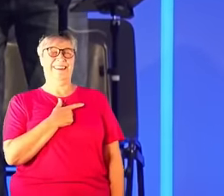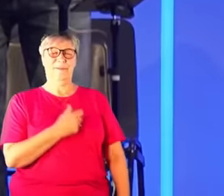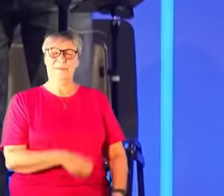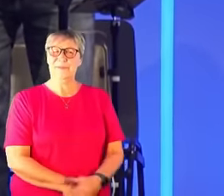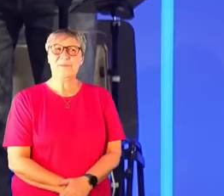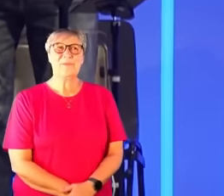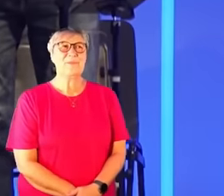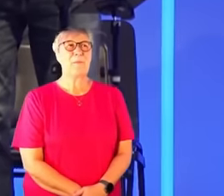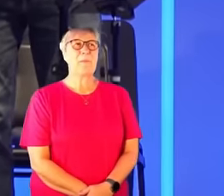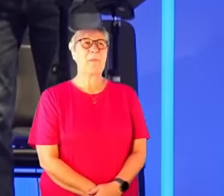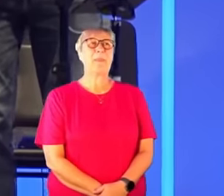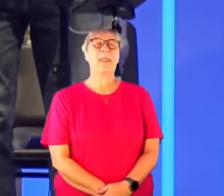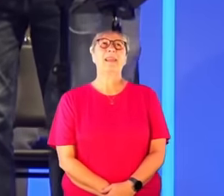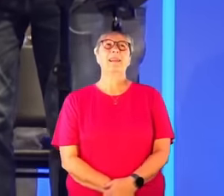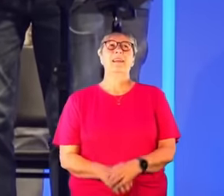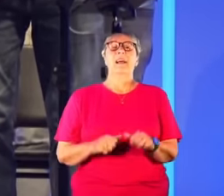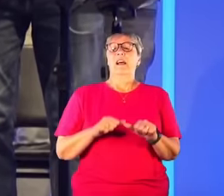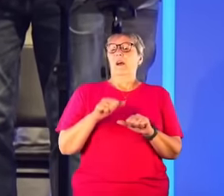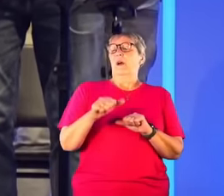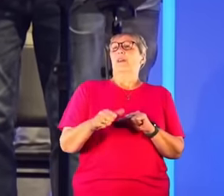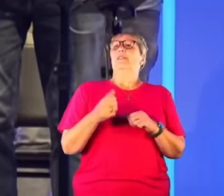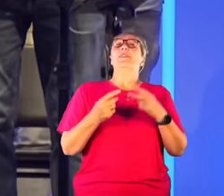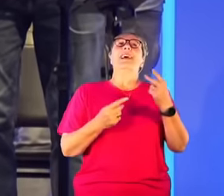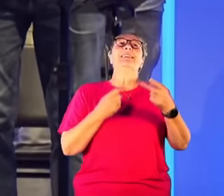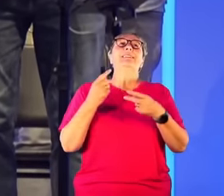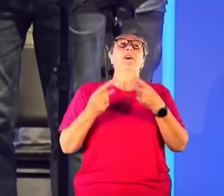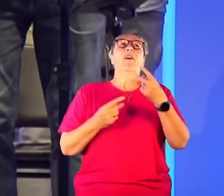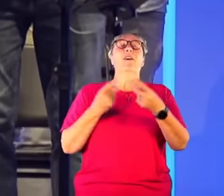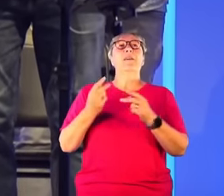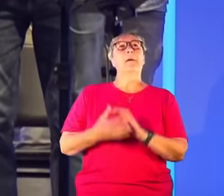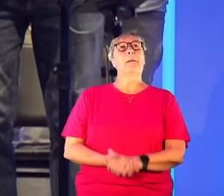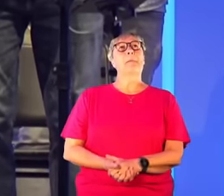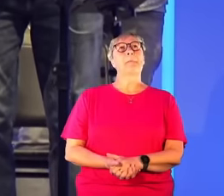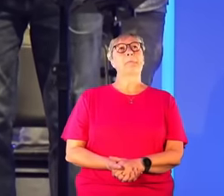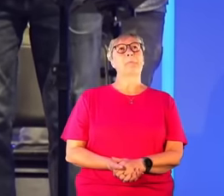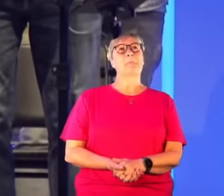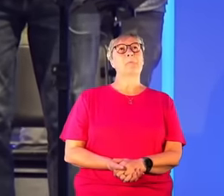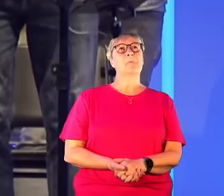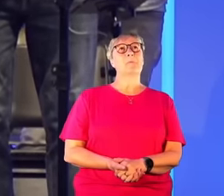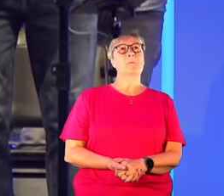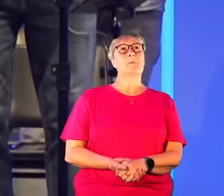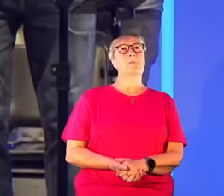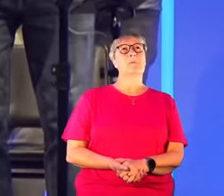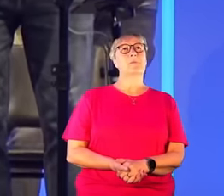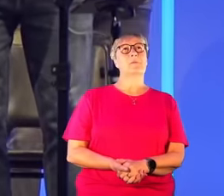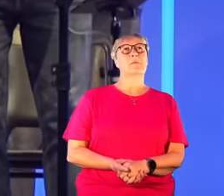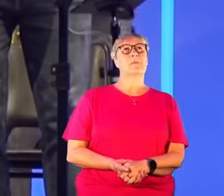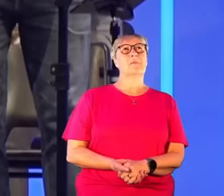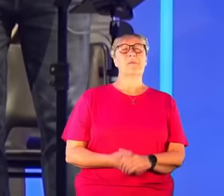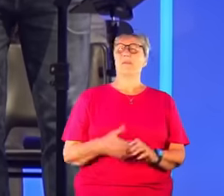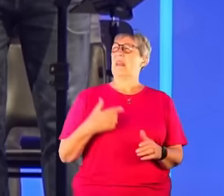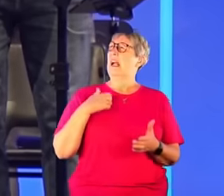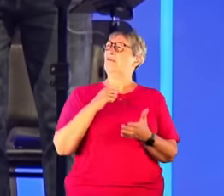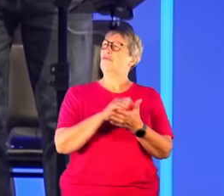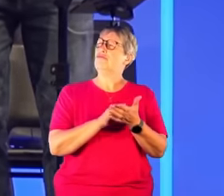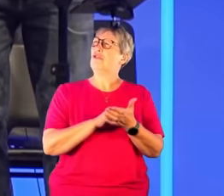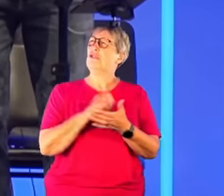Okay, well, the next song that we are going to sing is a song that I wrote back